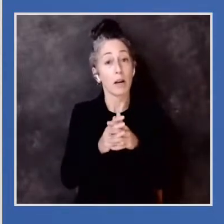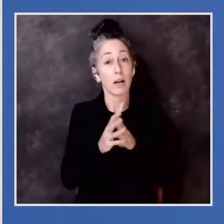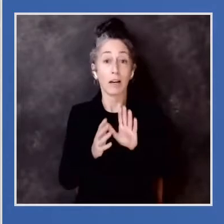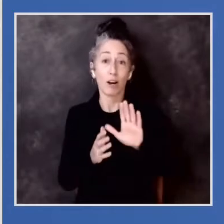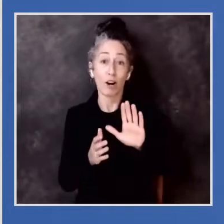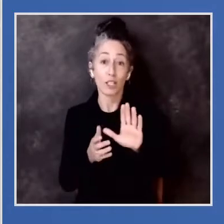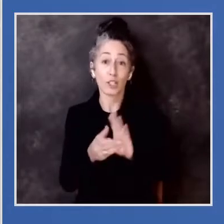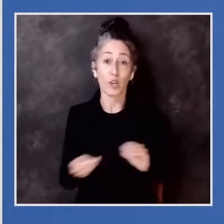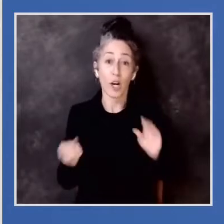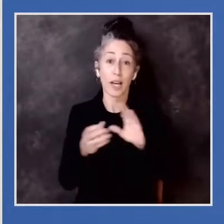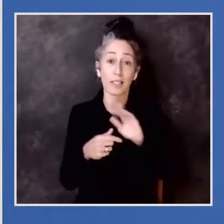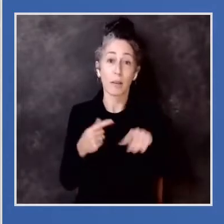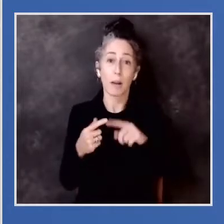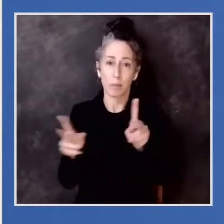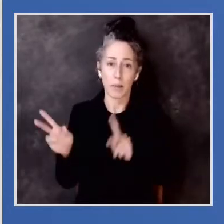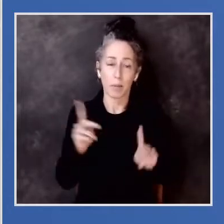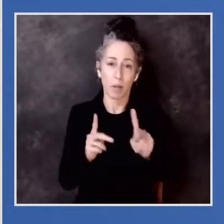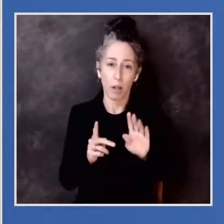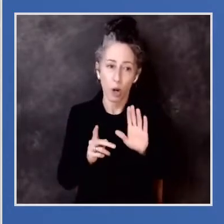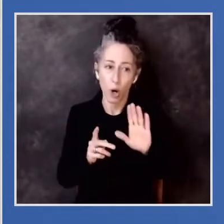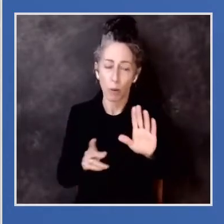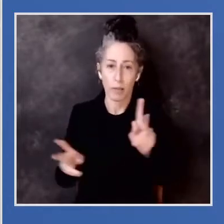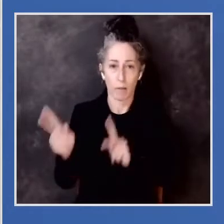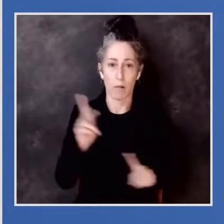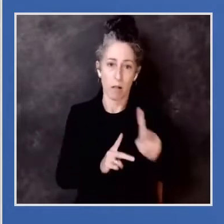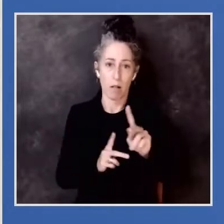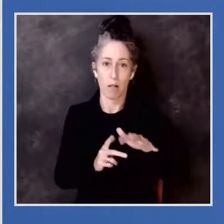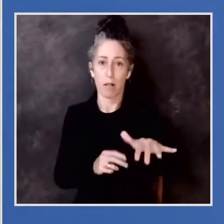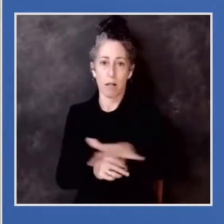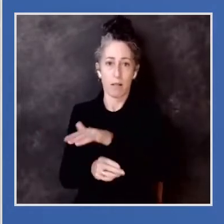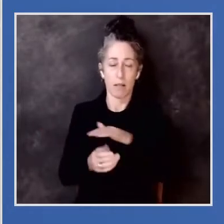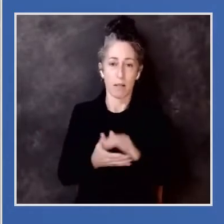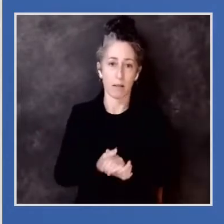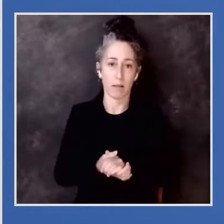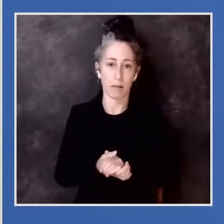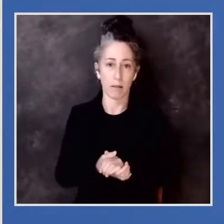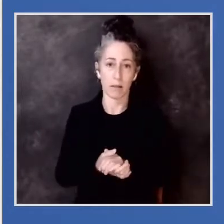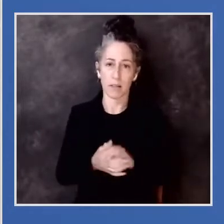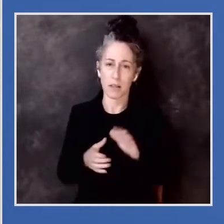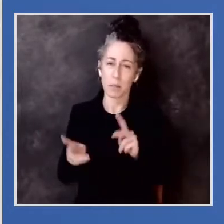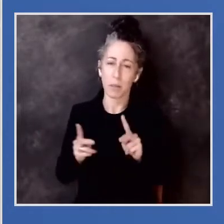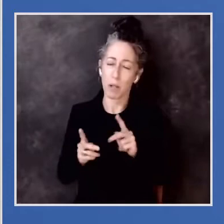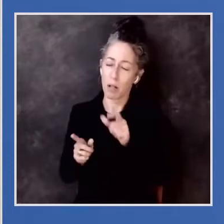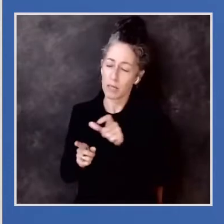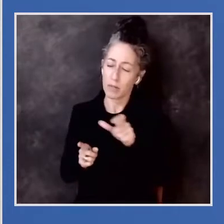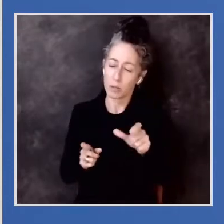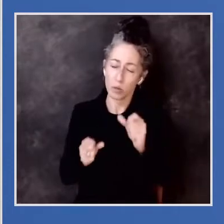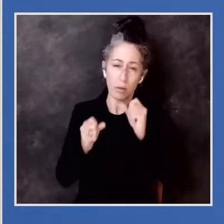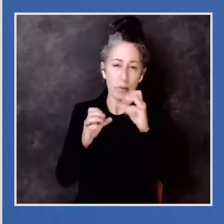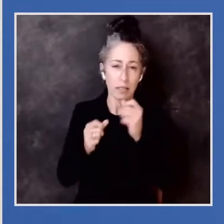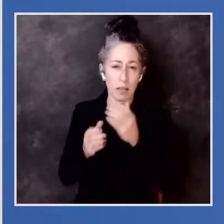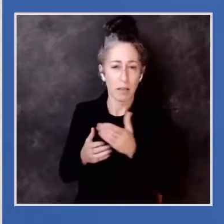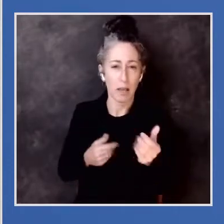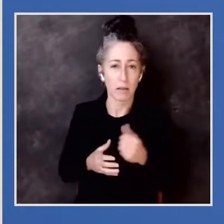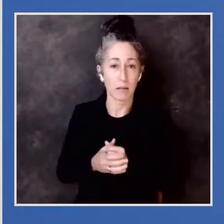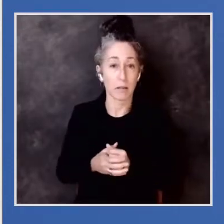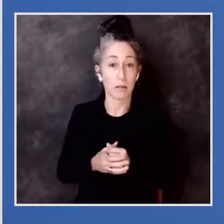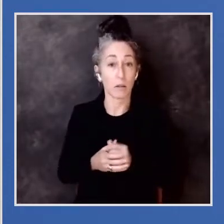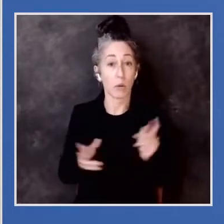doing extraordinary things. Change in our country comes when the voices of the